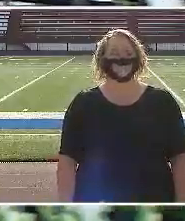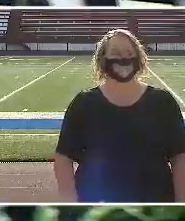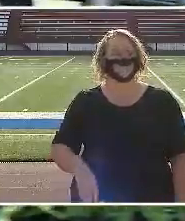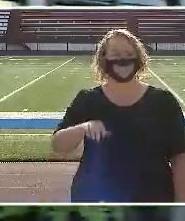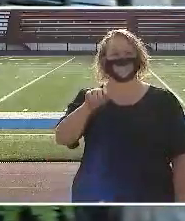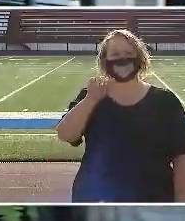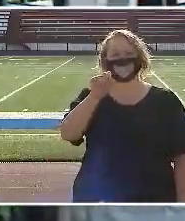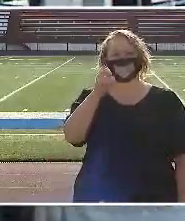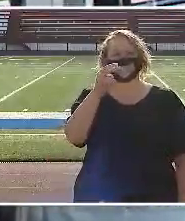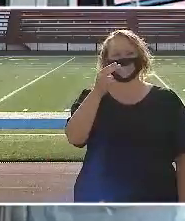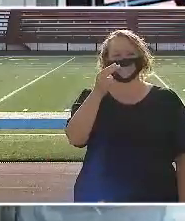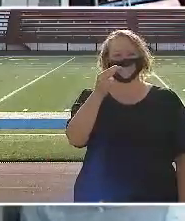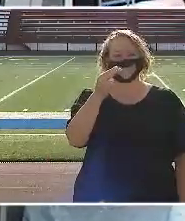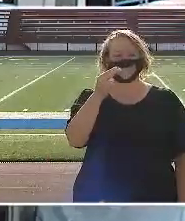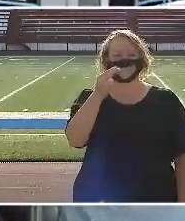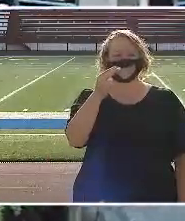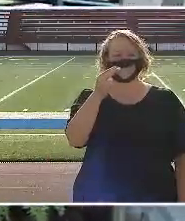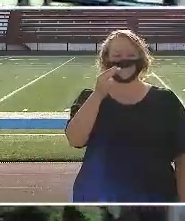Asia Stewart.